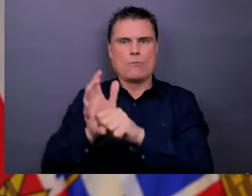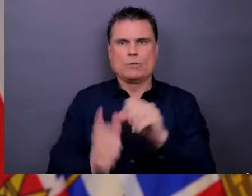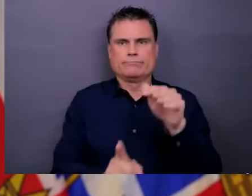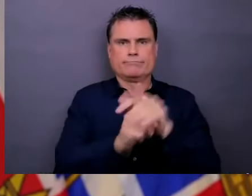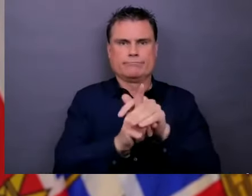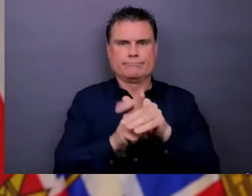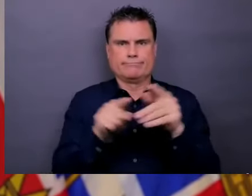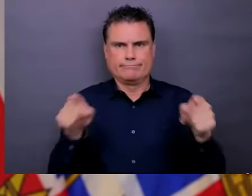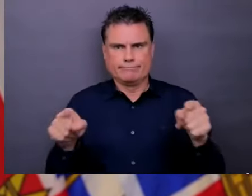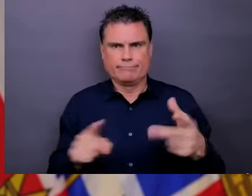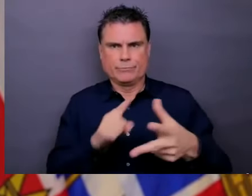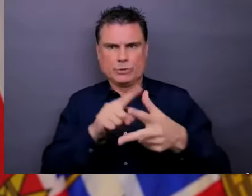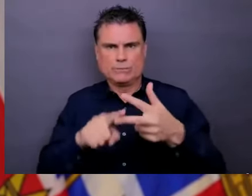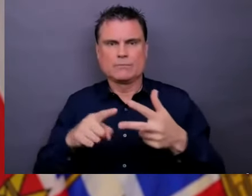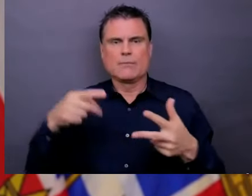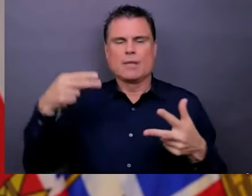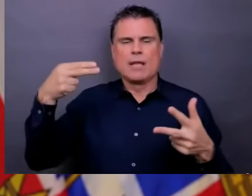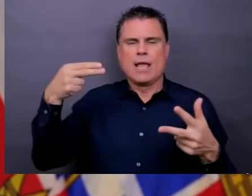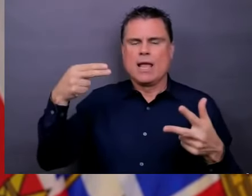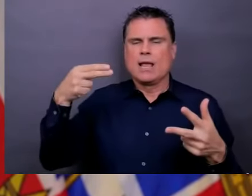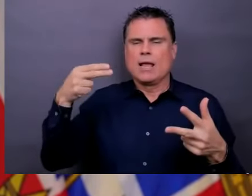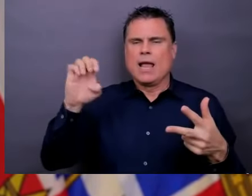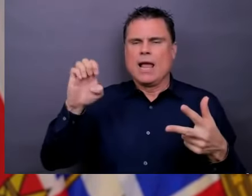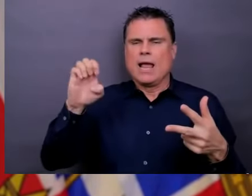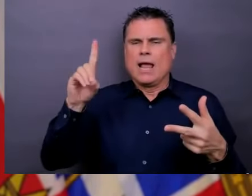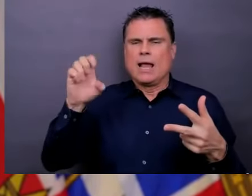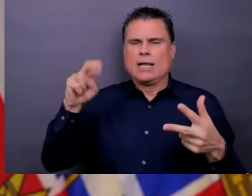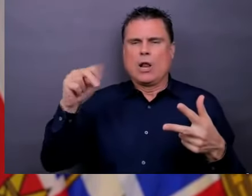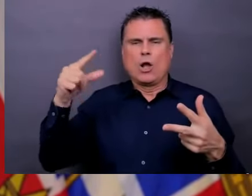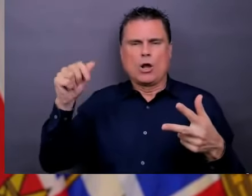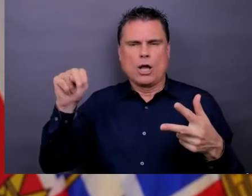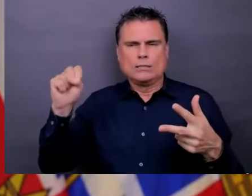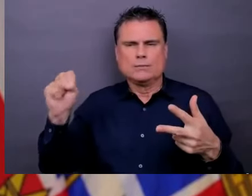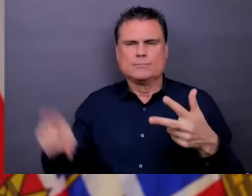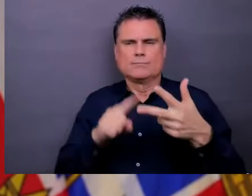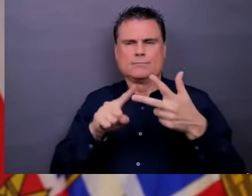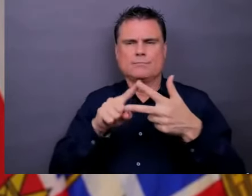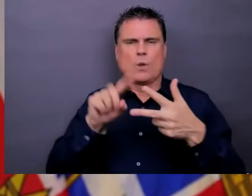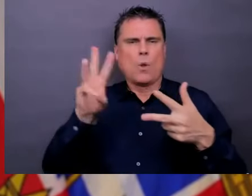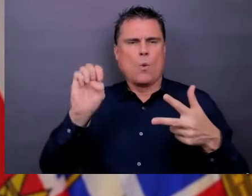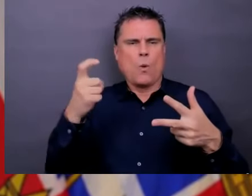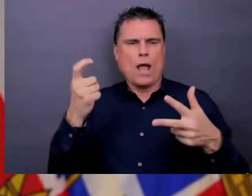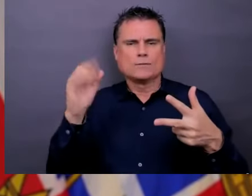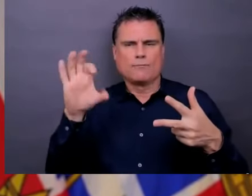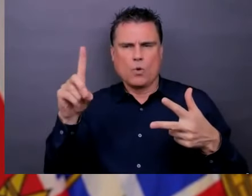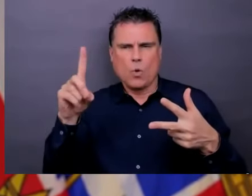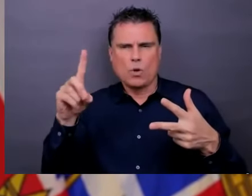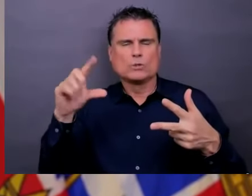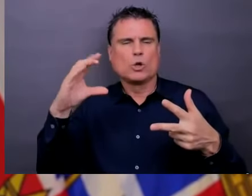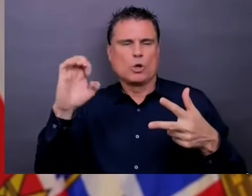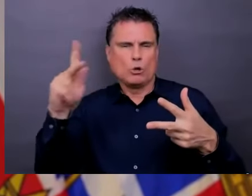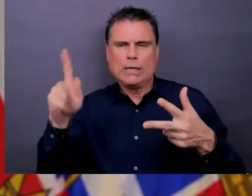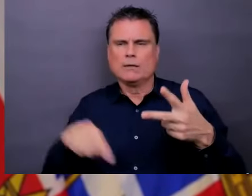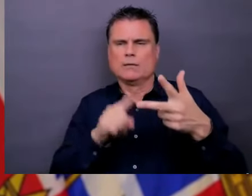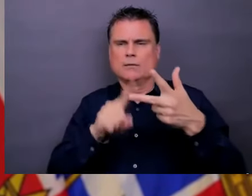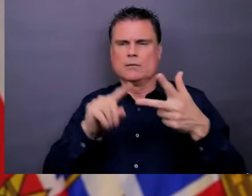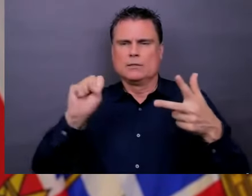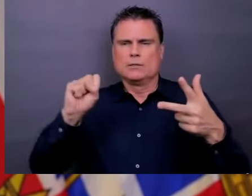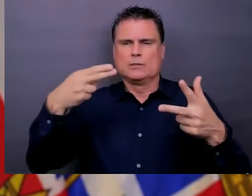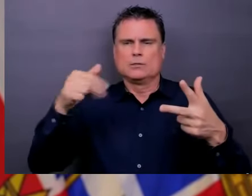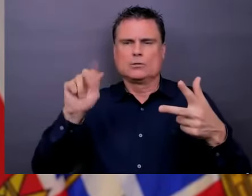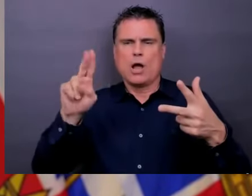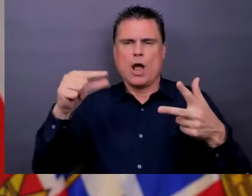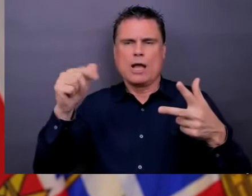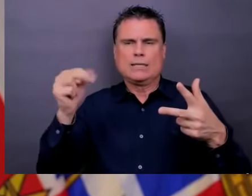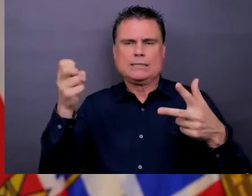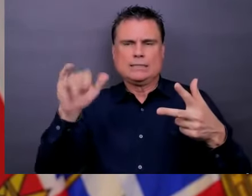Care Centre. As well, we have three outbreaks that have been declared over at Heritage Square, at Concord by the Sea, and